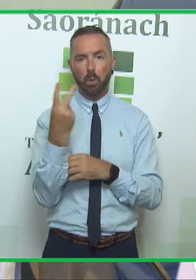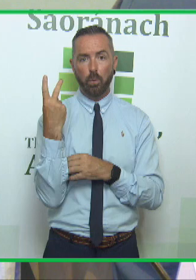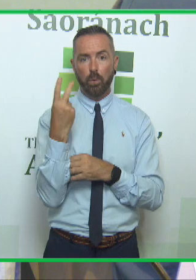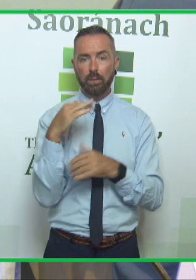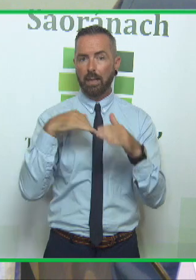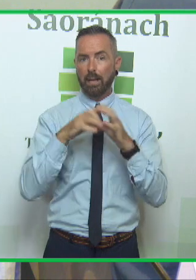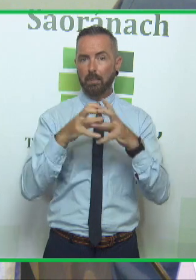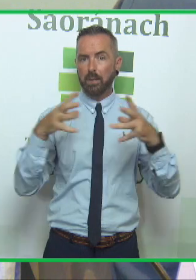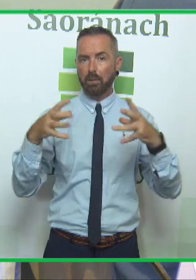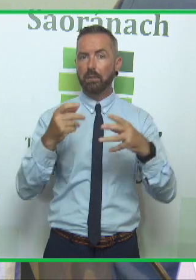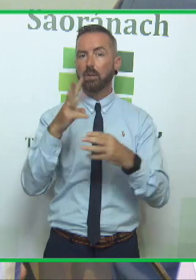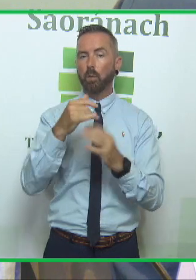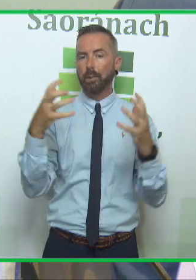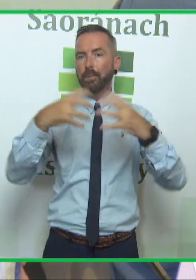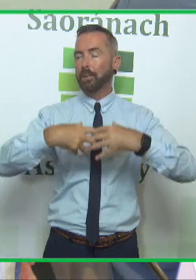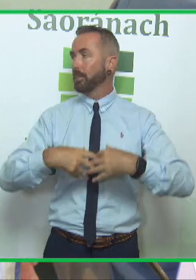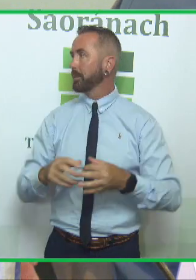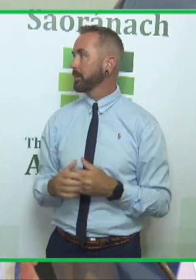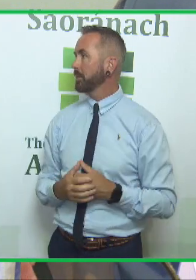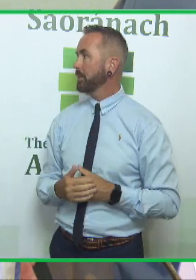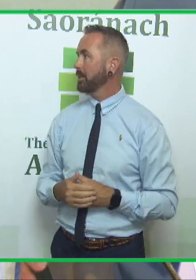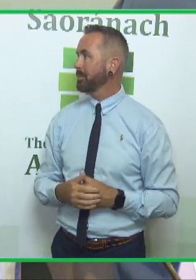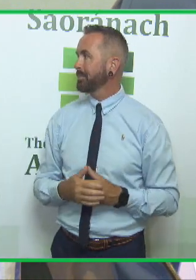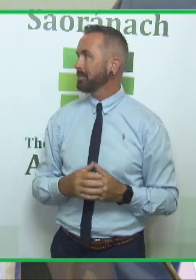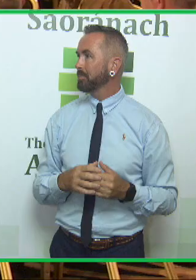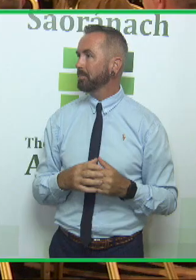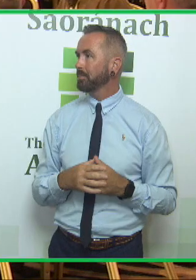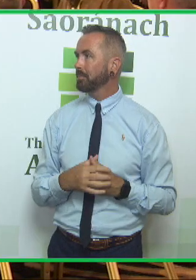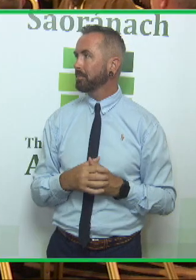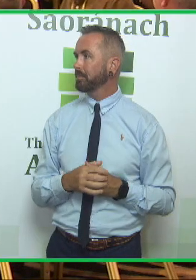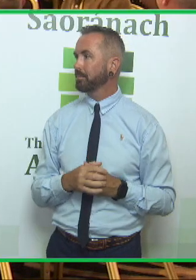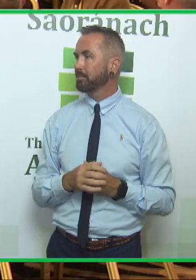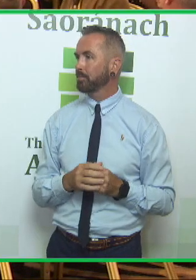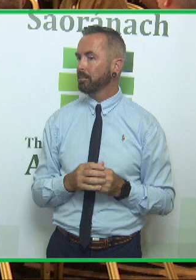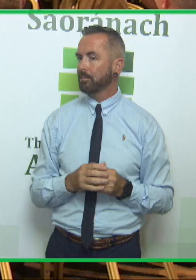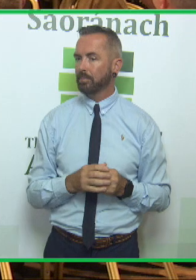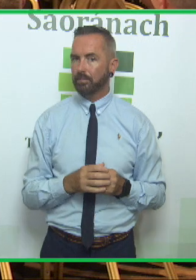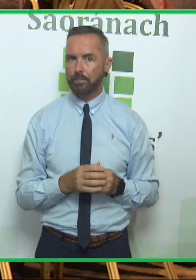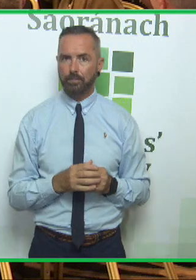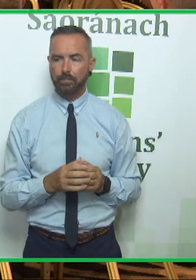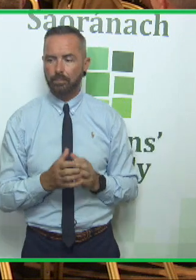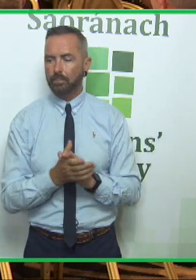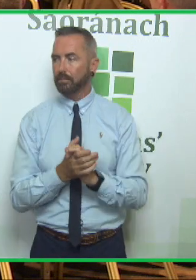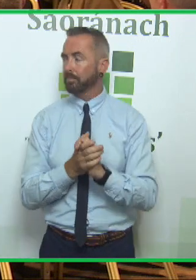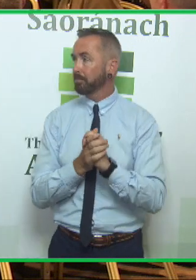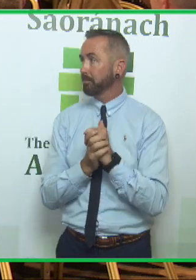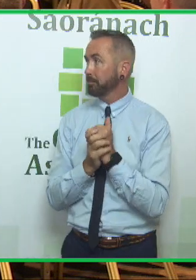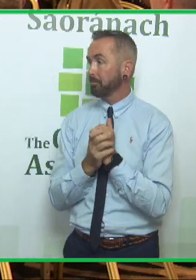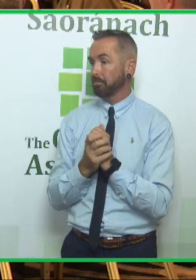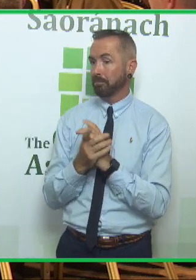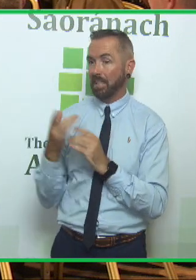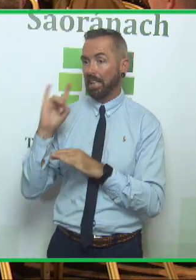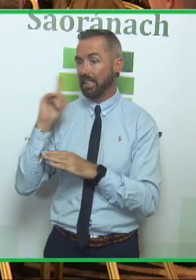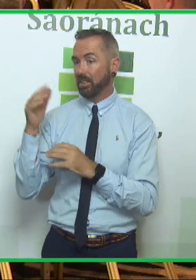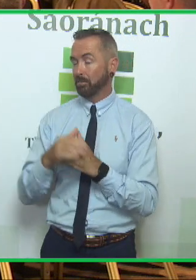That was probably the result of that. Thanks. Sorry, I just want, because there's a few people on the floor who want to come in as well. I will, but